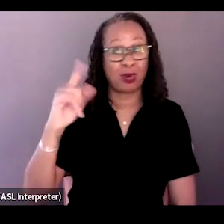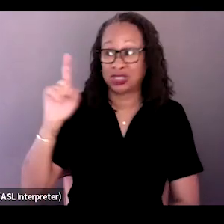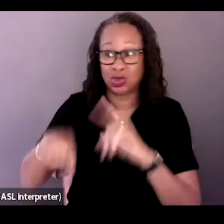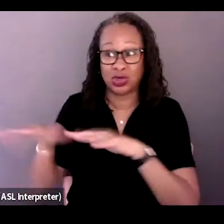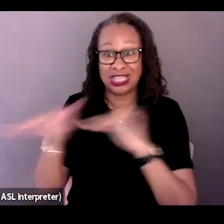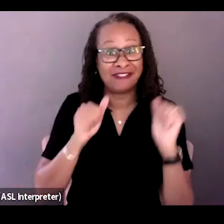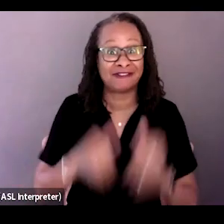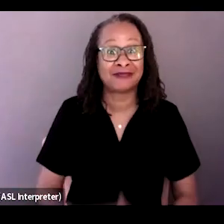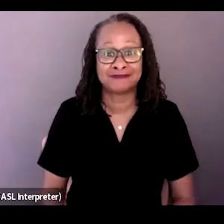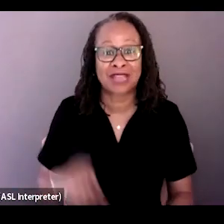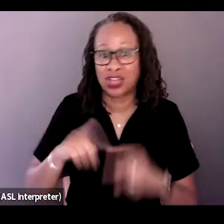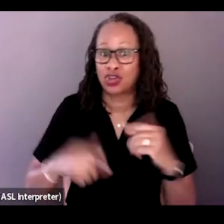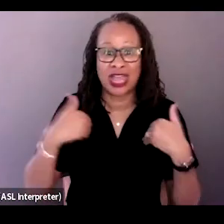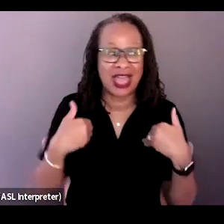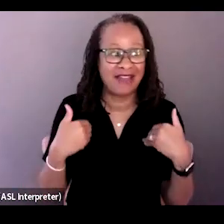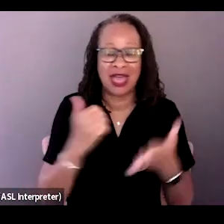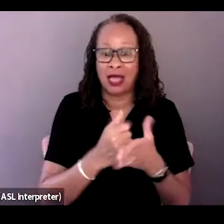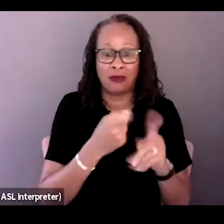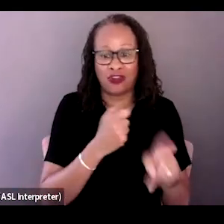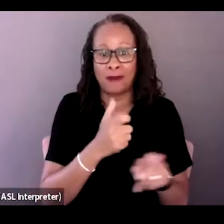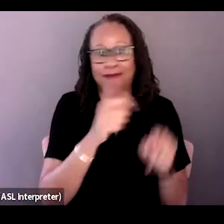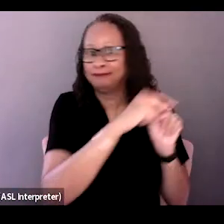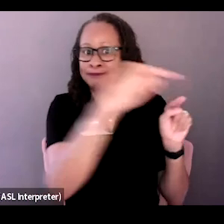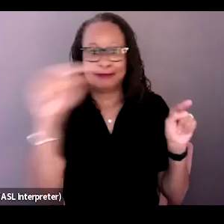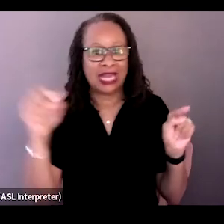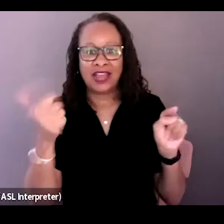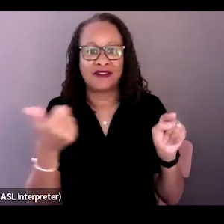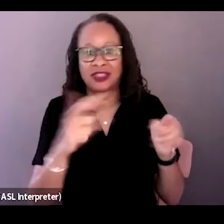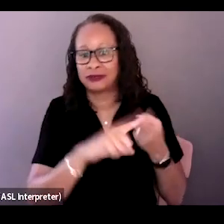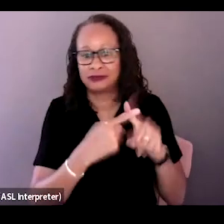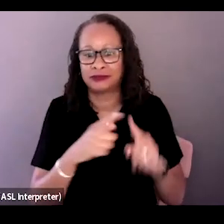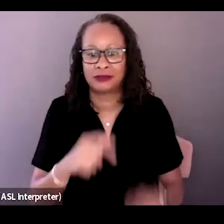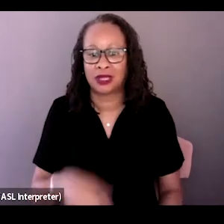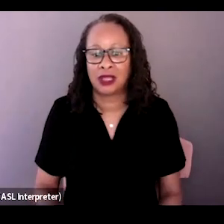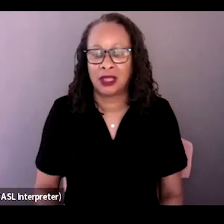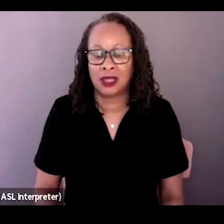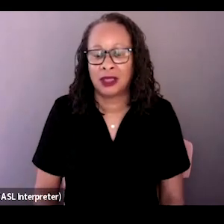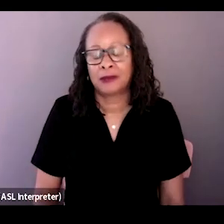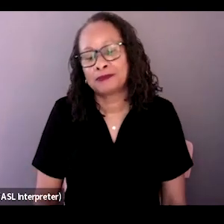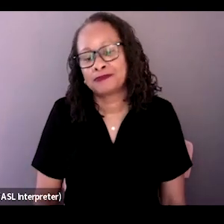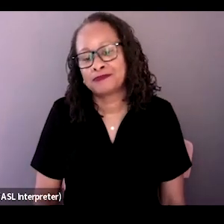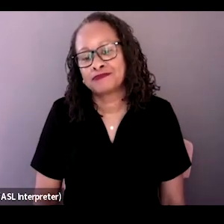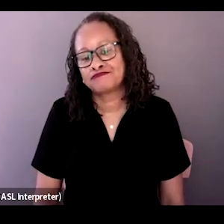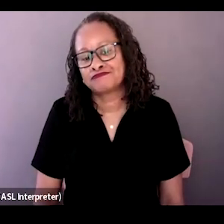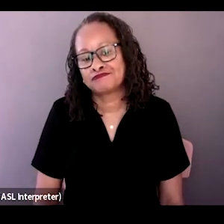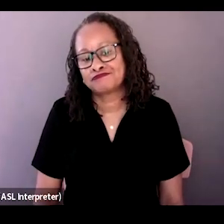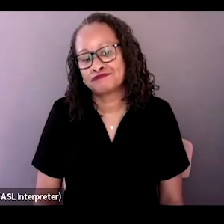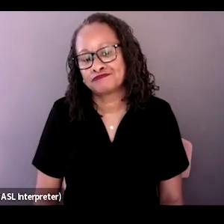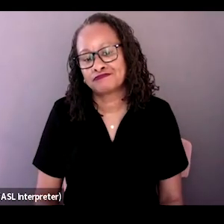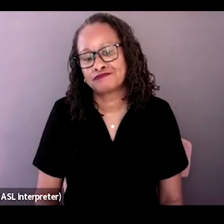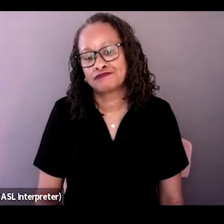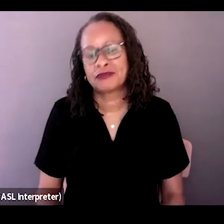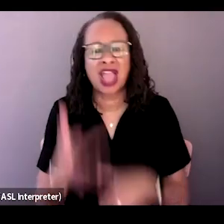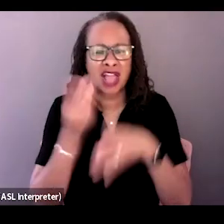like have help from Stanleyville, where he sort of had a big Kisangani, is now called, help. I lost a bit of